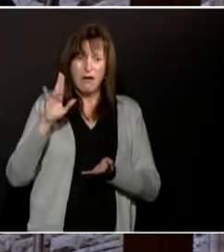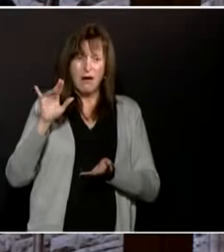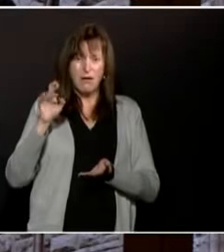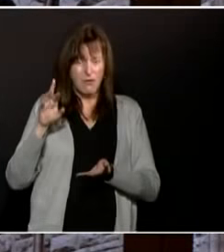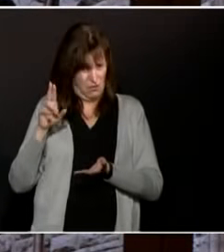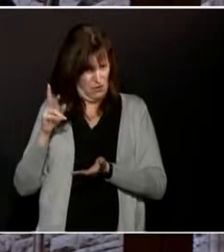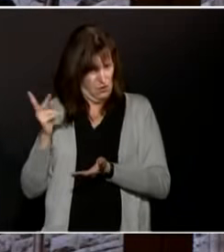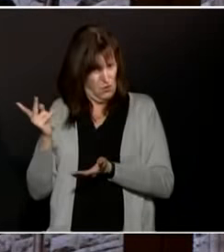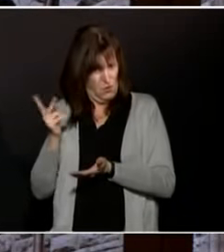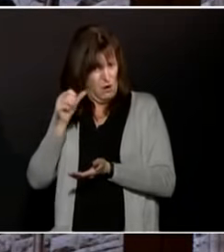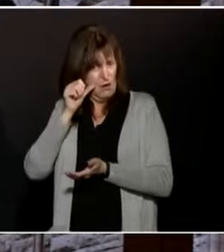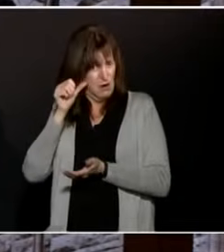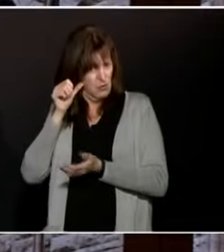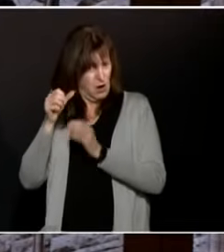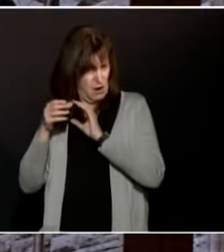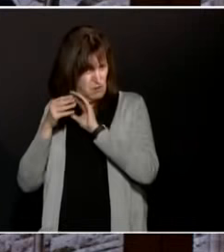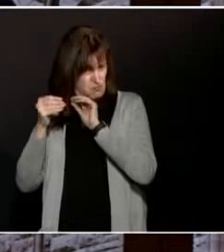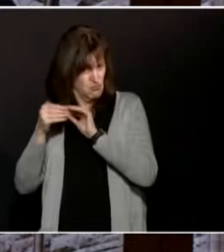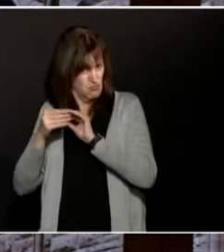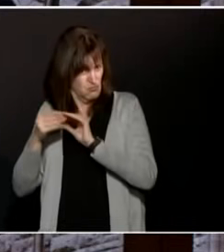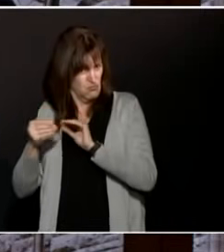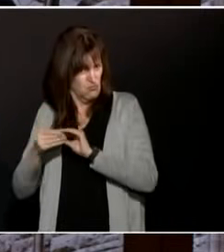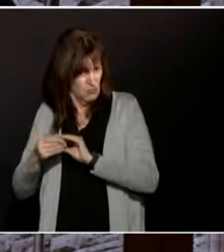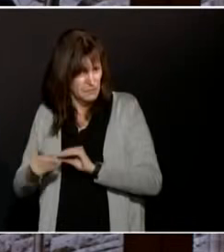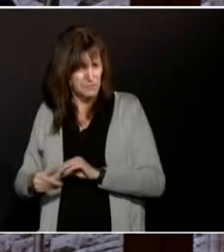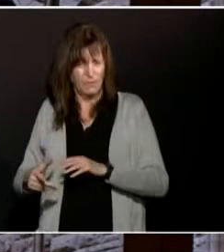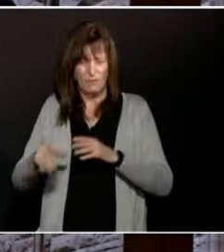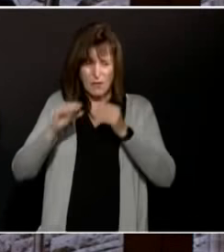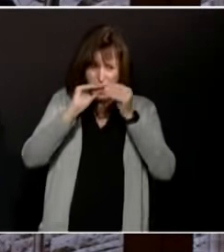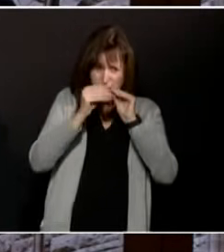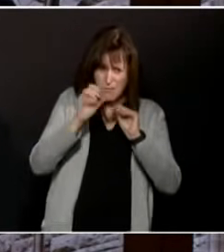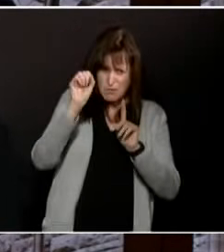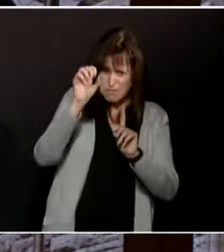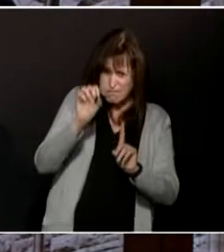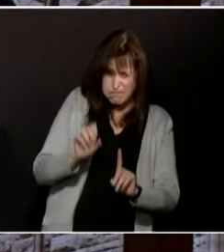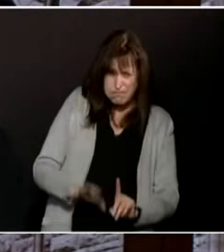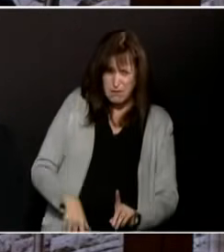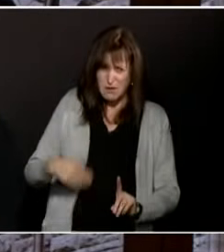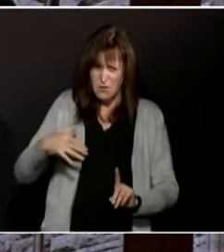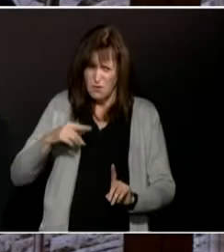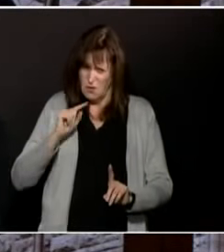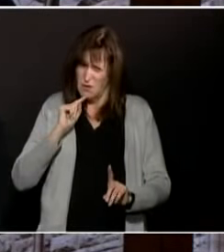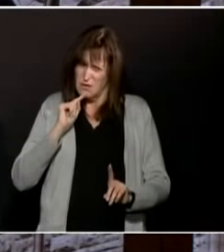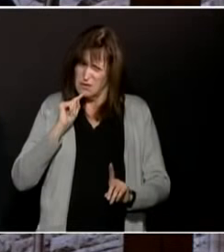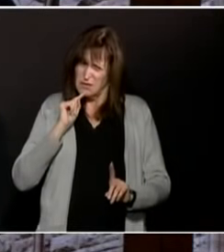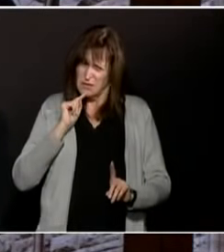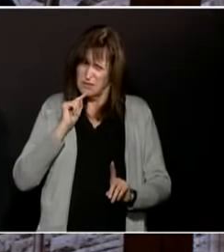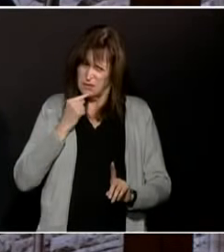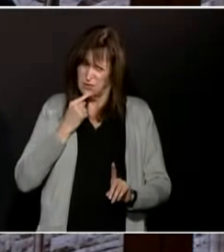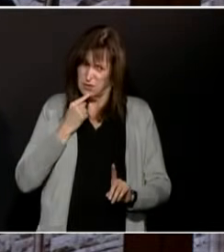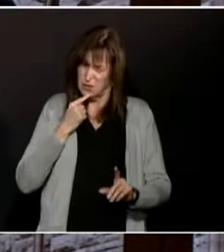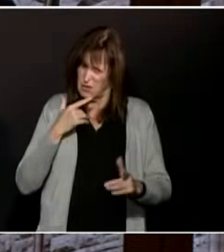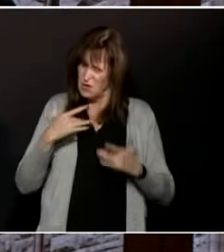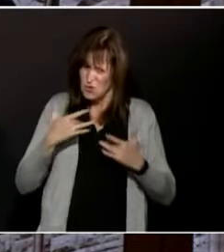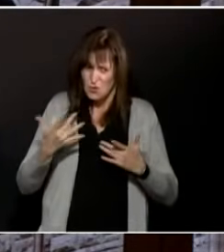they talked about some of the sobering numbers that we're seeing, and these are concerning numbers. I think with the modeling